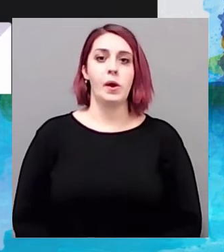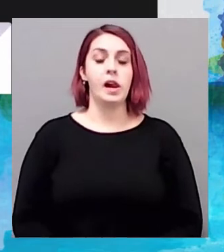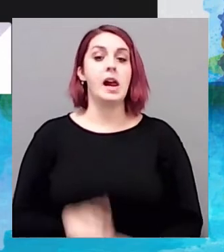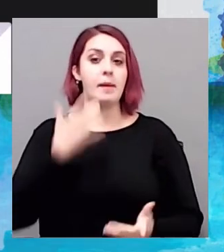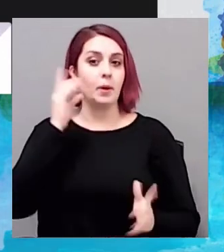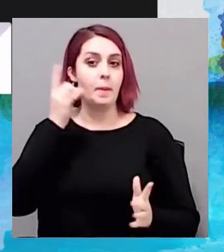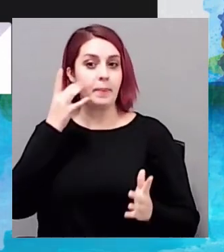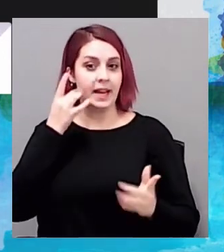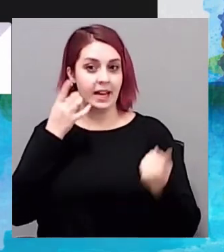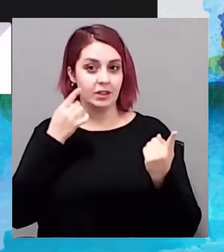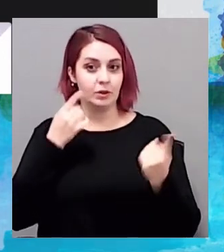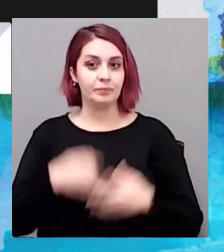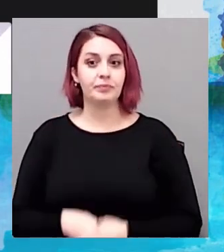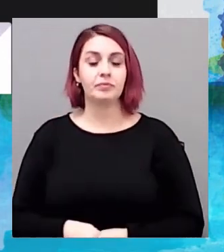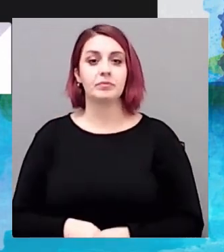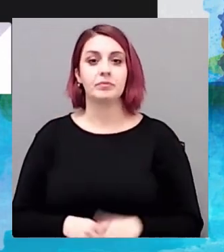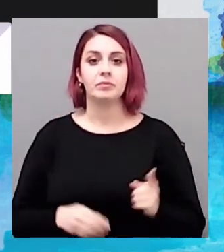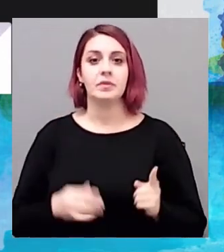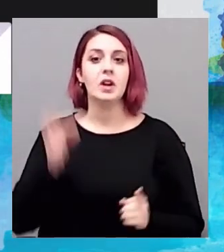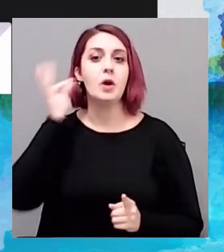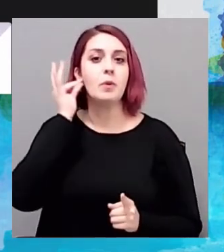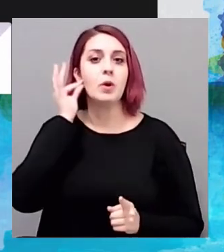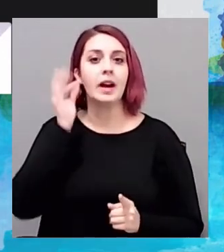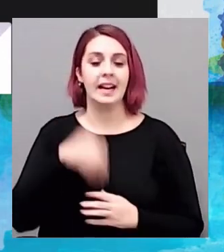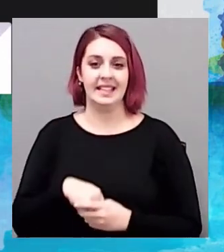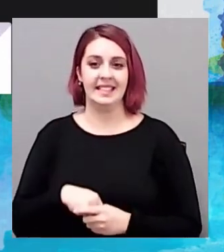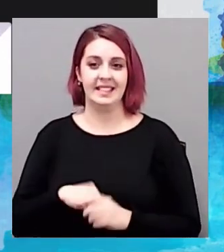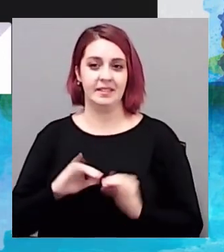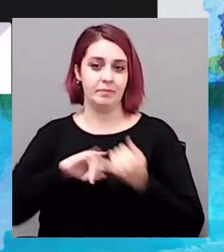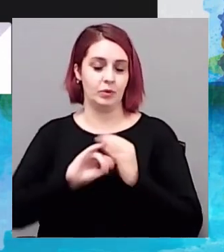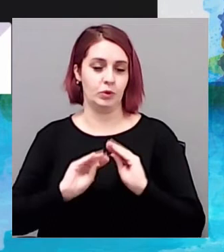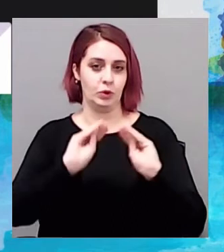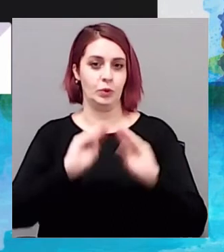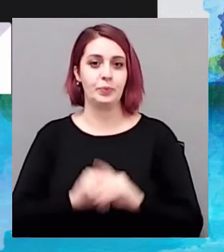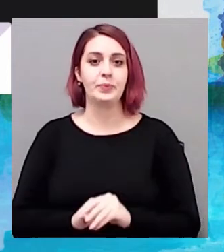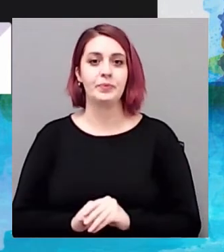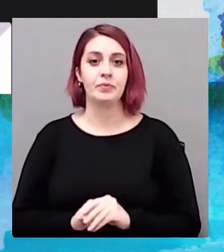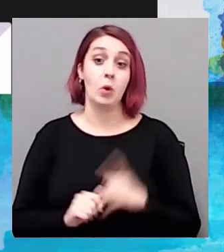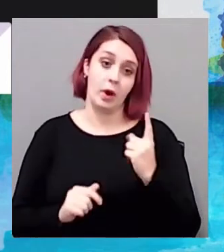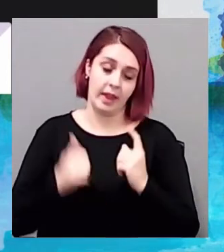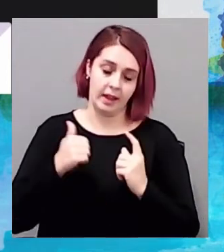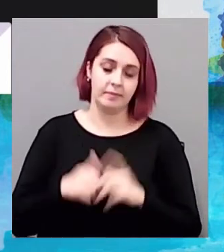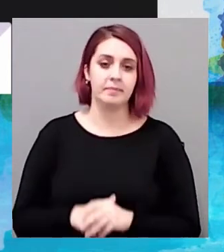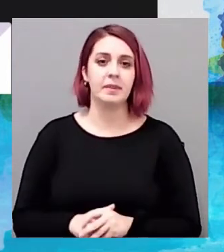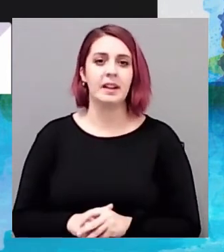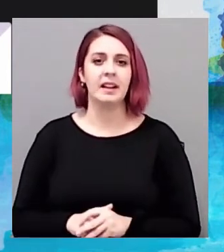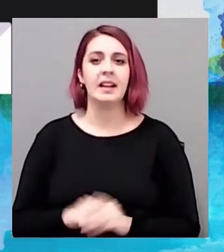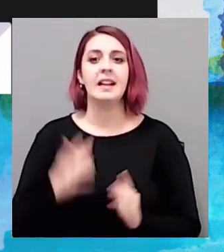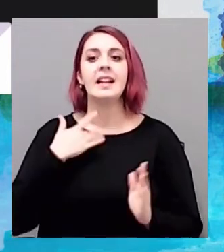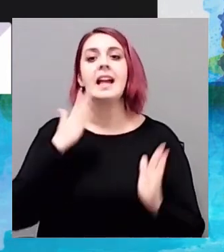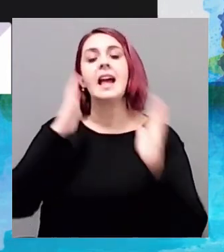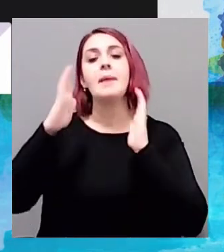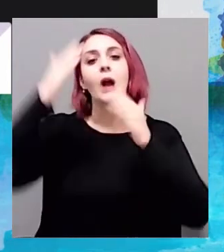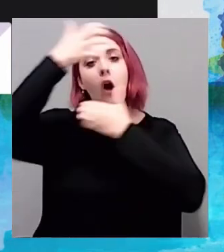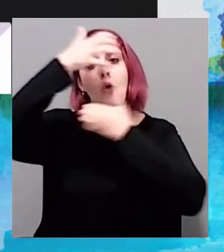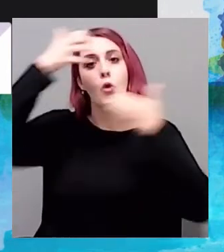work, Picasso painting that we have here. This is of his wife, actually. And this